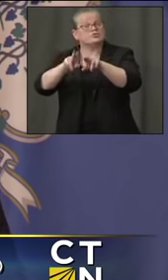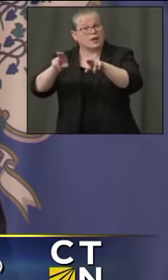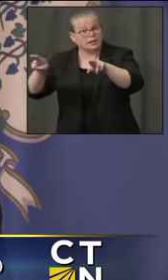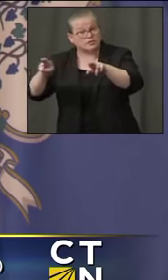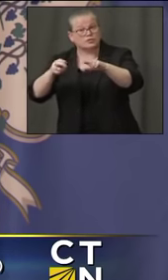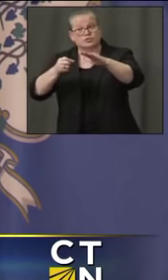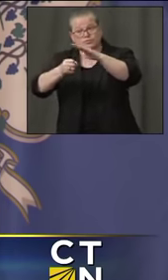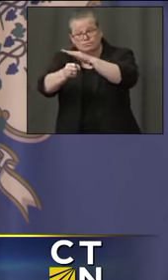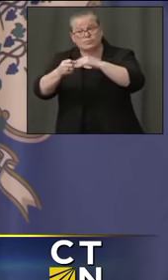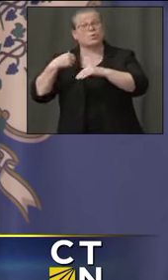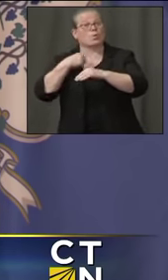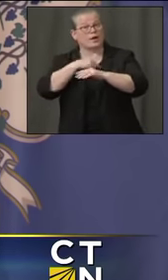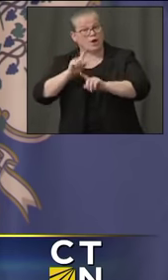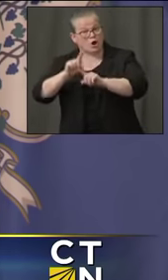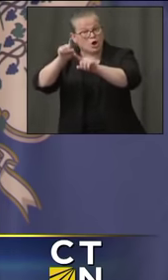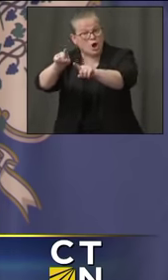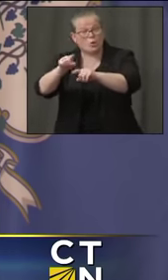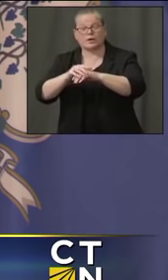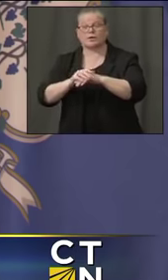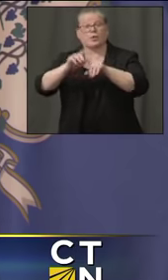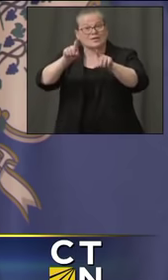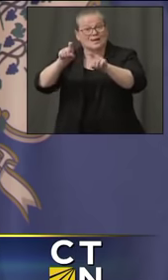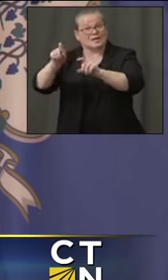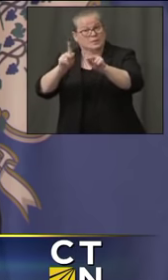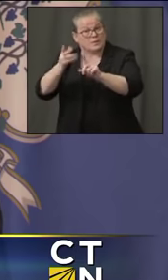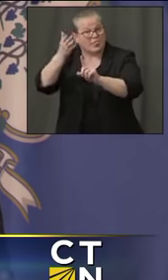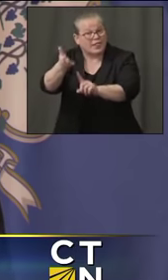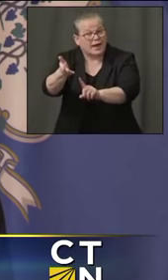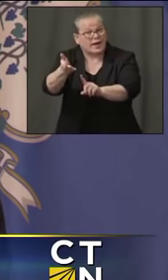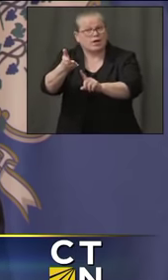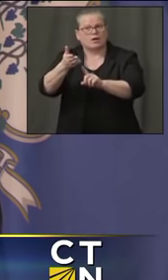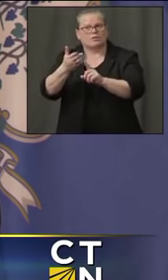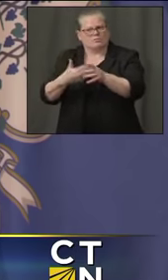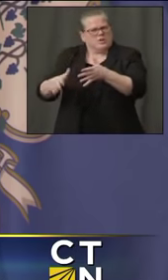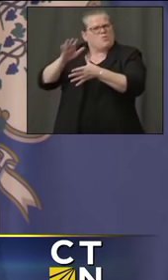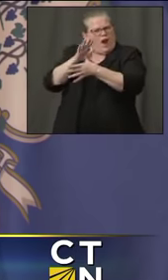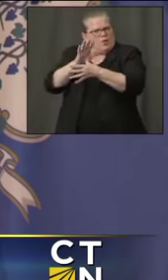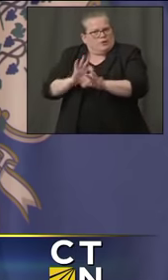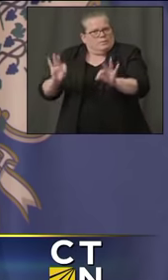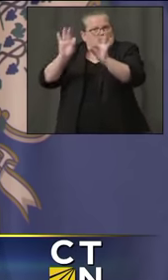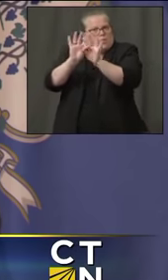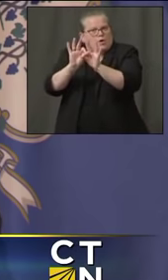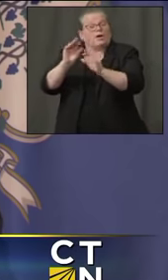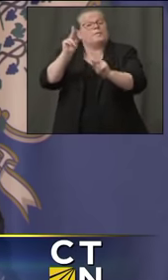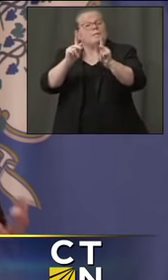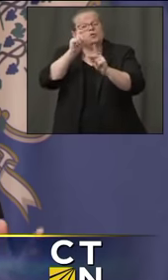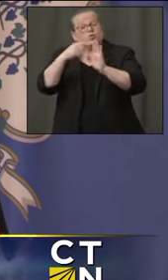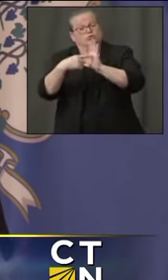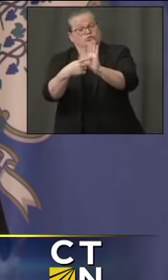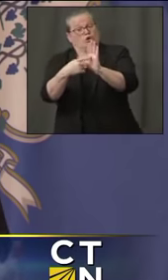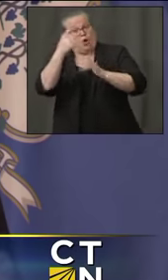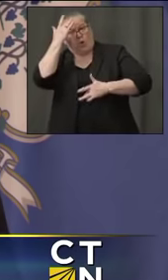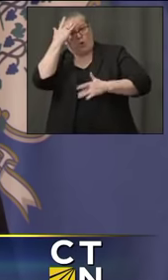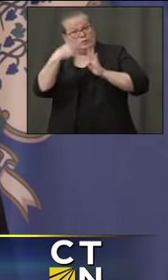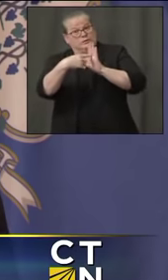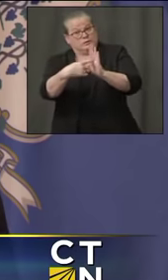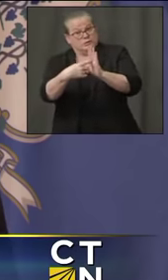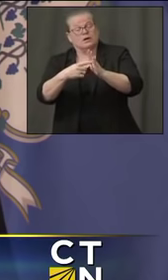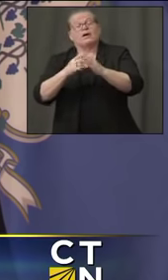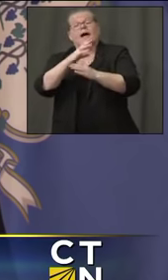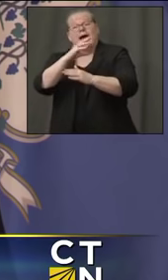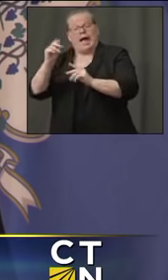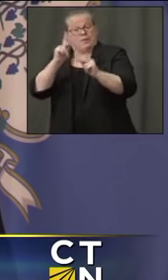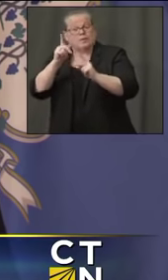people there. We are testing people there. That is a priority, testing symptomatic and asymptomatic. Anybody who